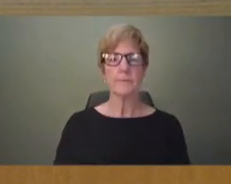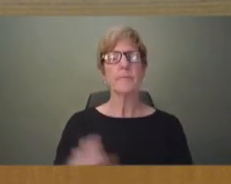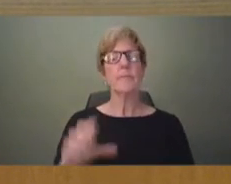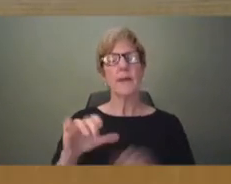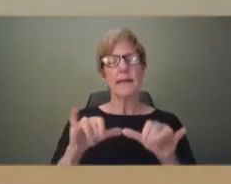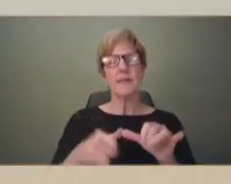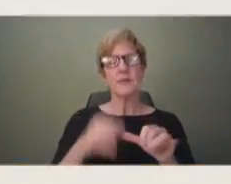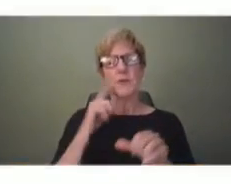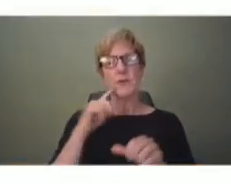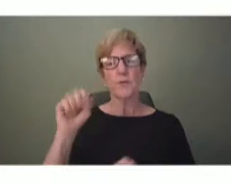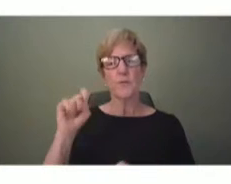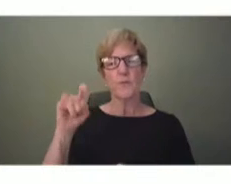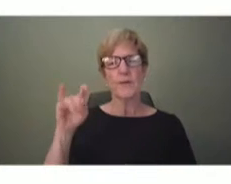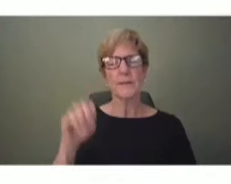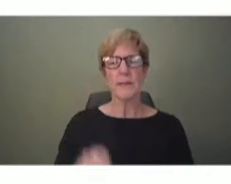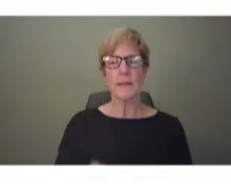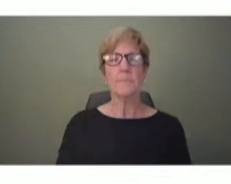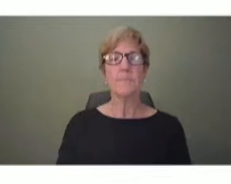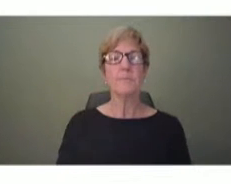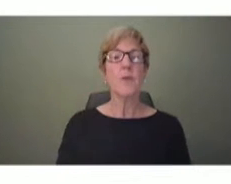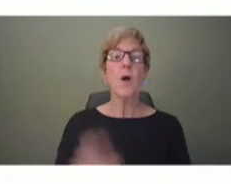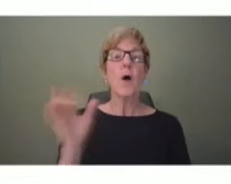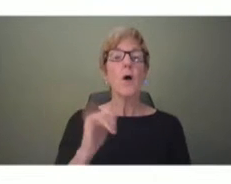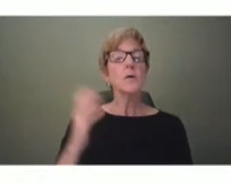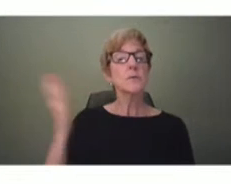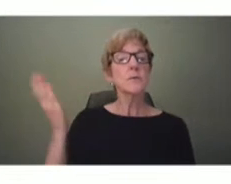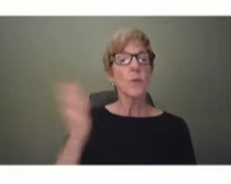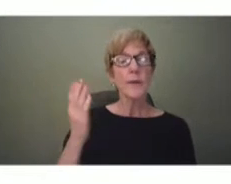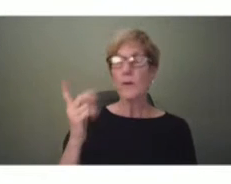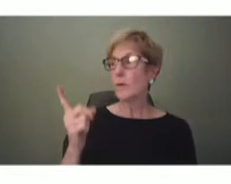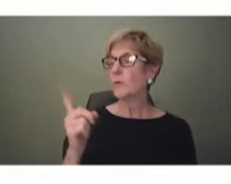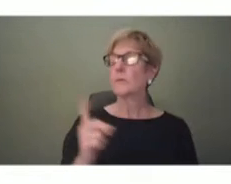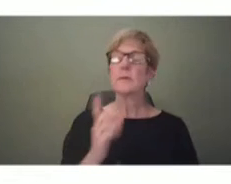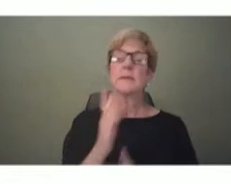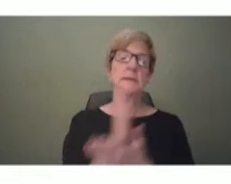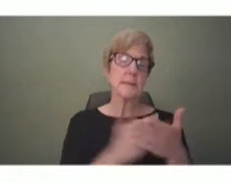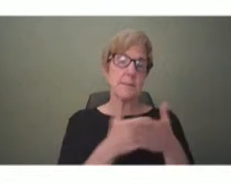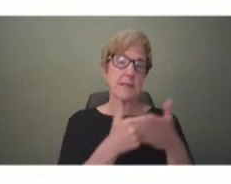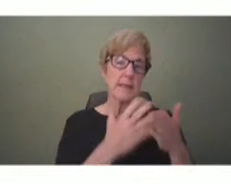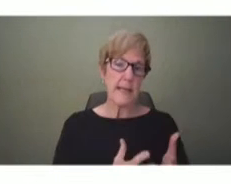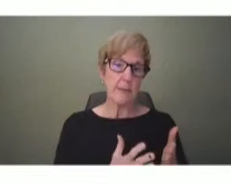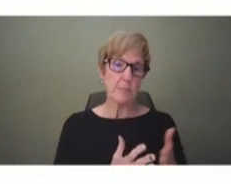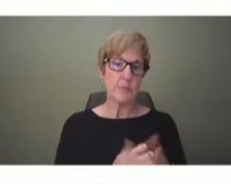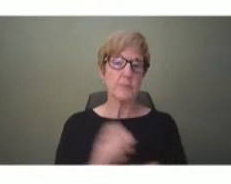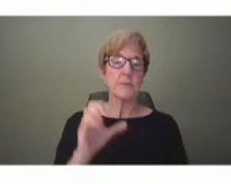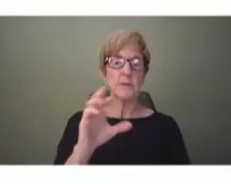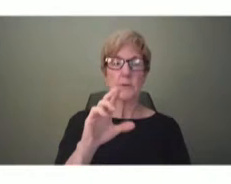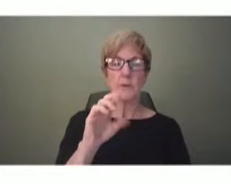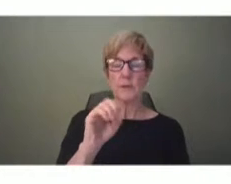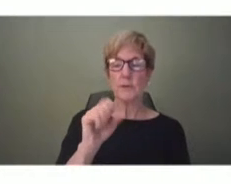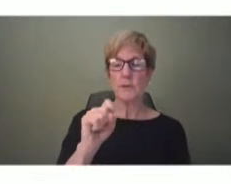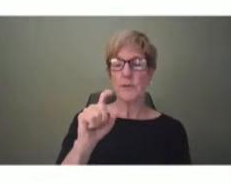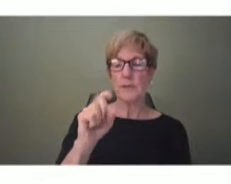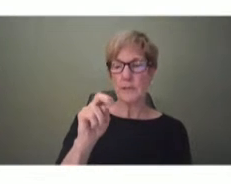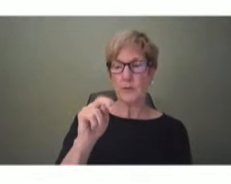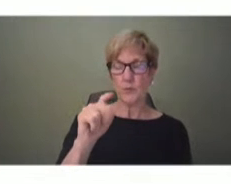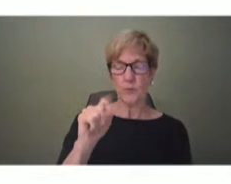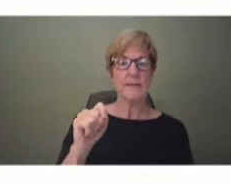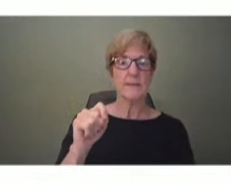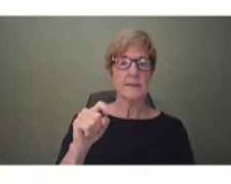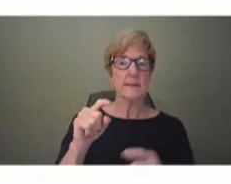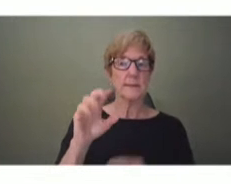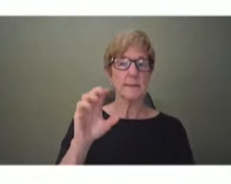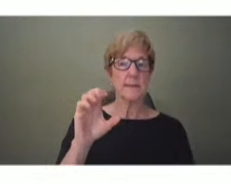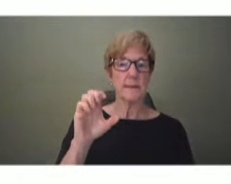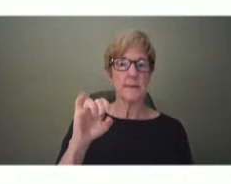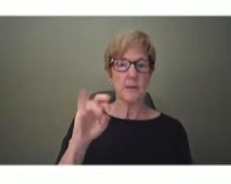site uh also with us tonight uh we have some of the neighbors from Creston Circle and Brenton uh we had